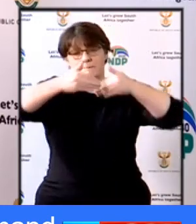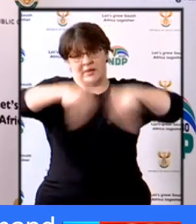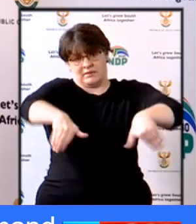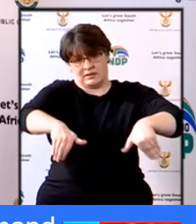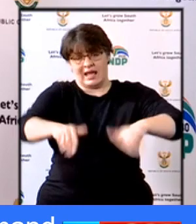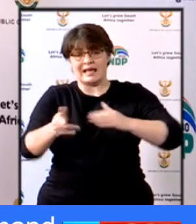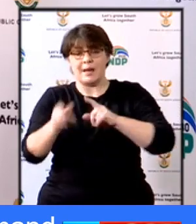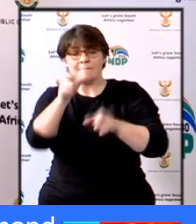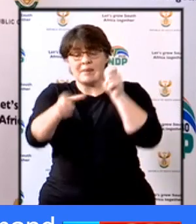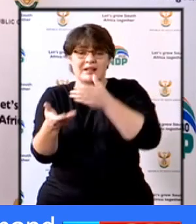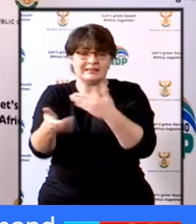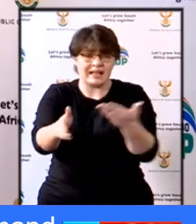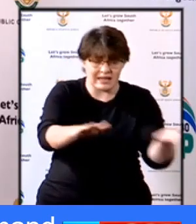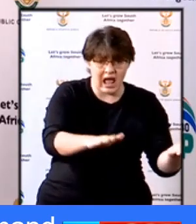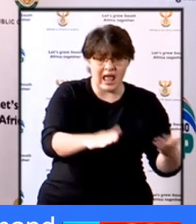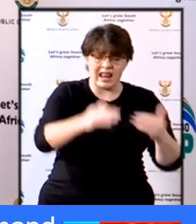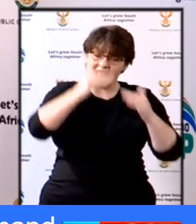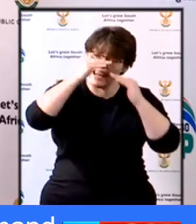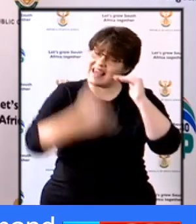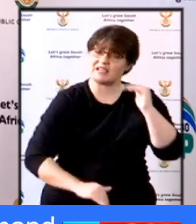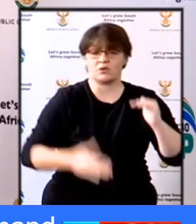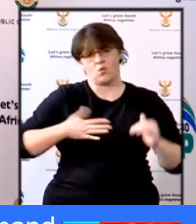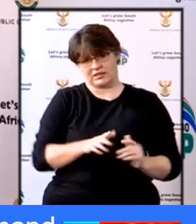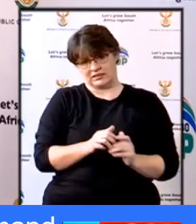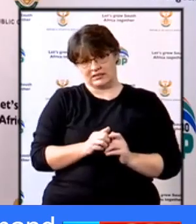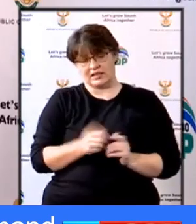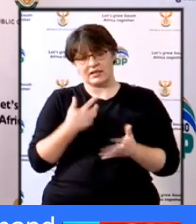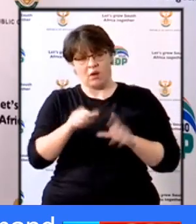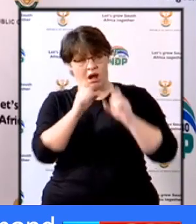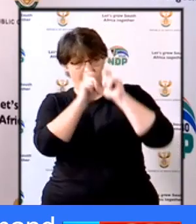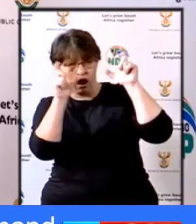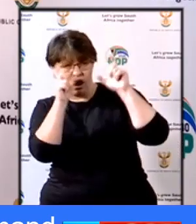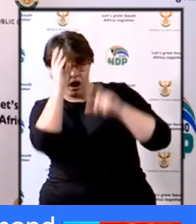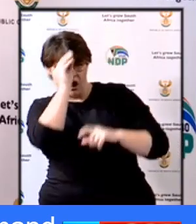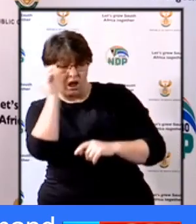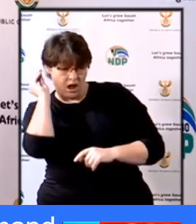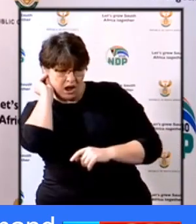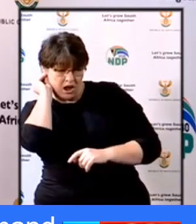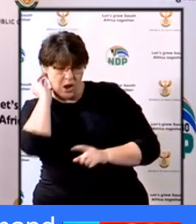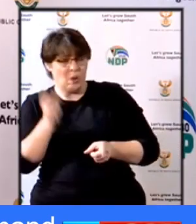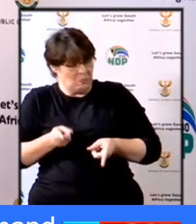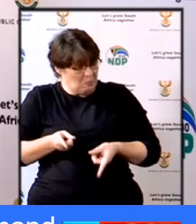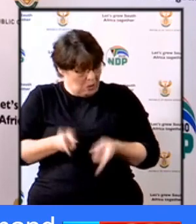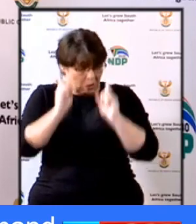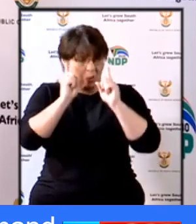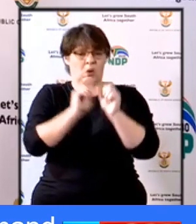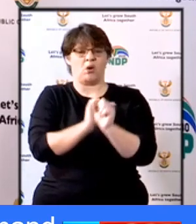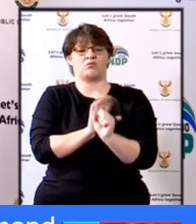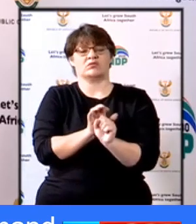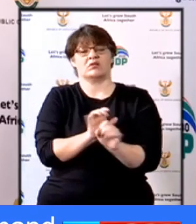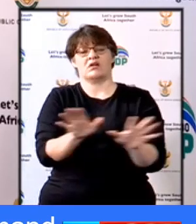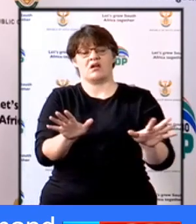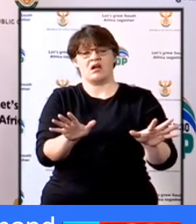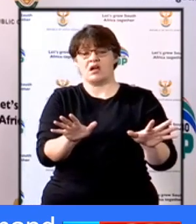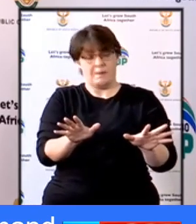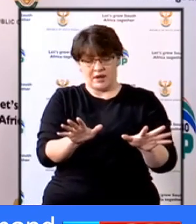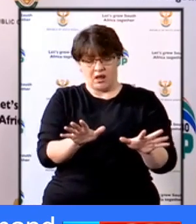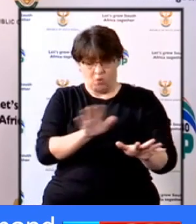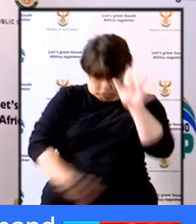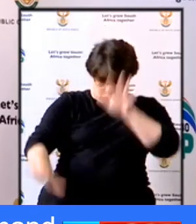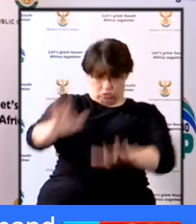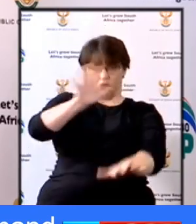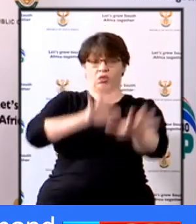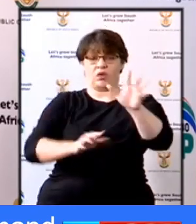deaths. We must remain conscious of the ever-present danger that we can quickly reverse our